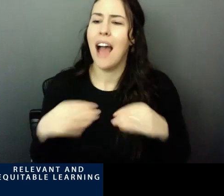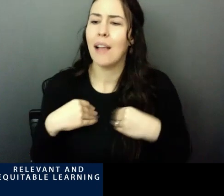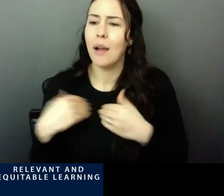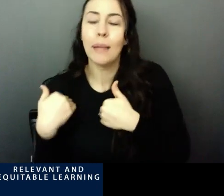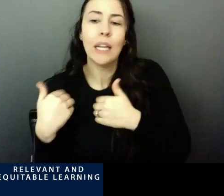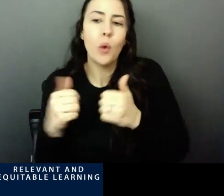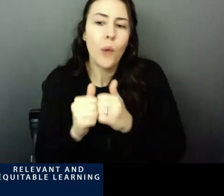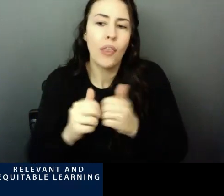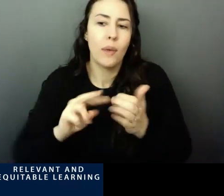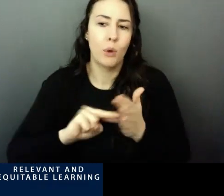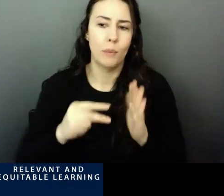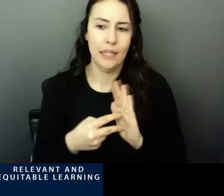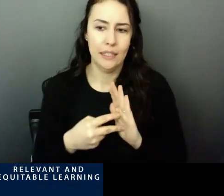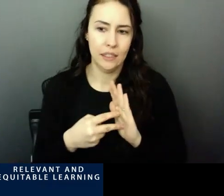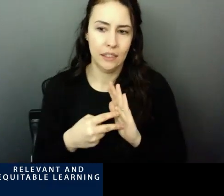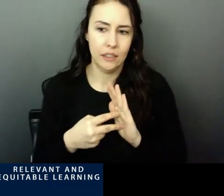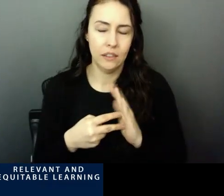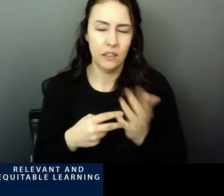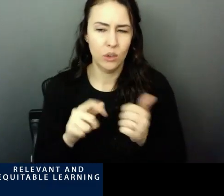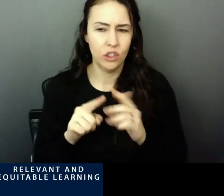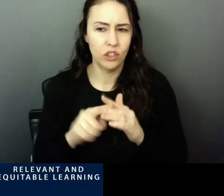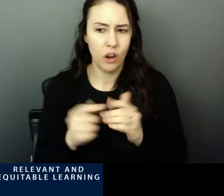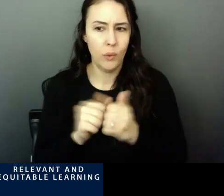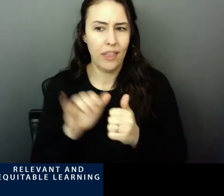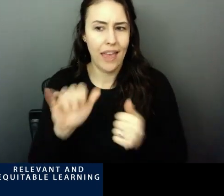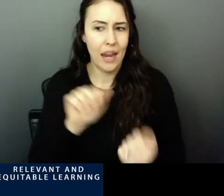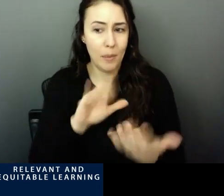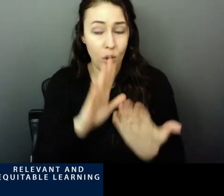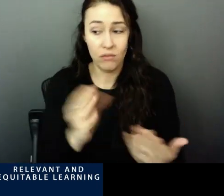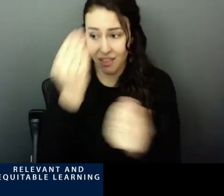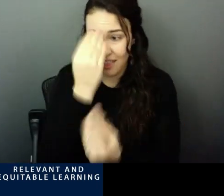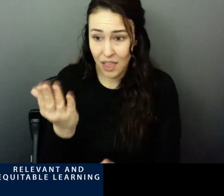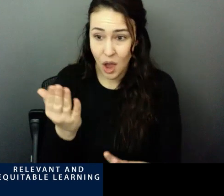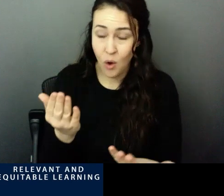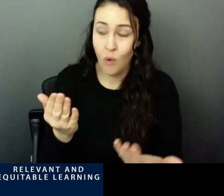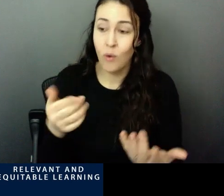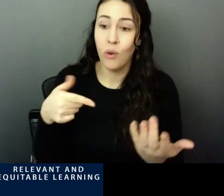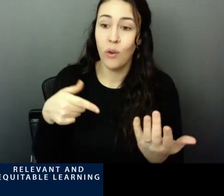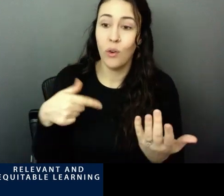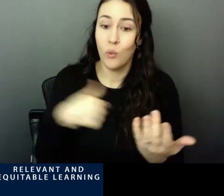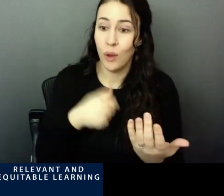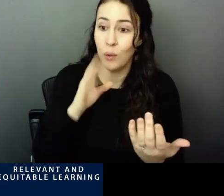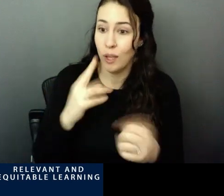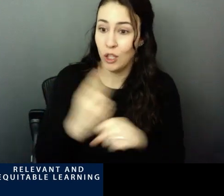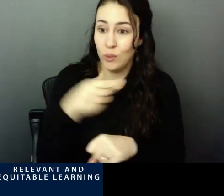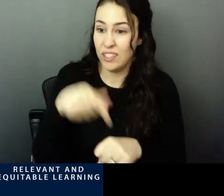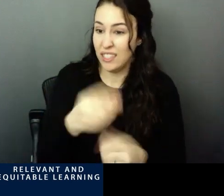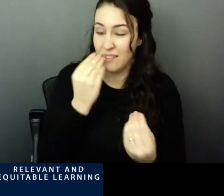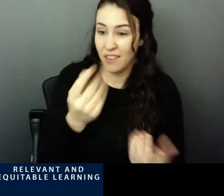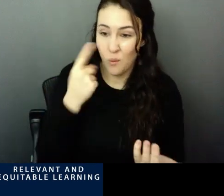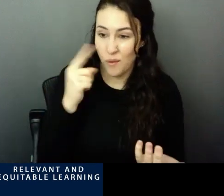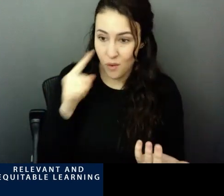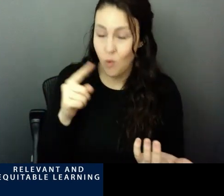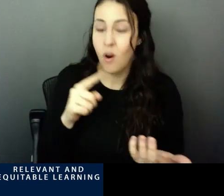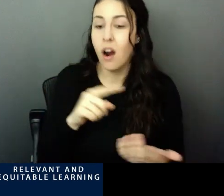if you can start with that approach to let individuals know, here's what we're going to utilize this information for. It's kind of like when you fill out a survey,